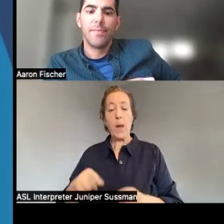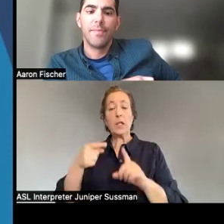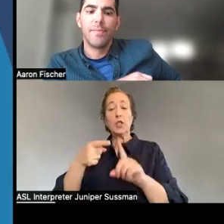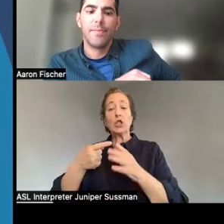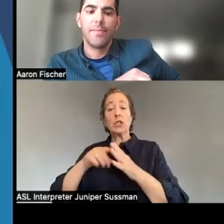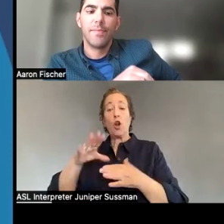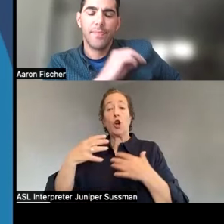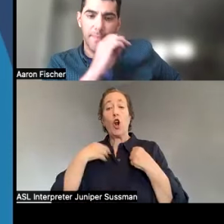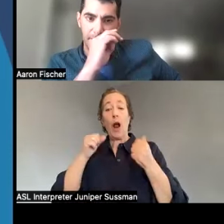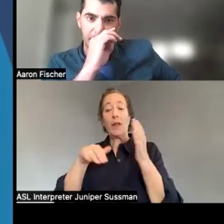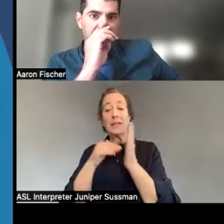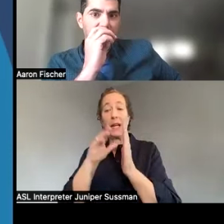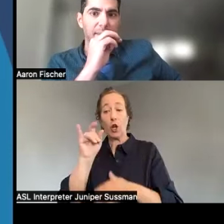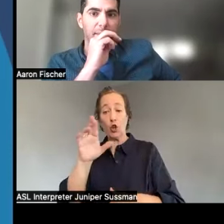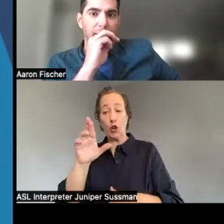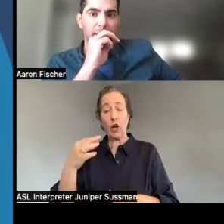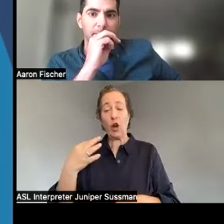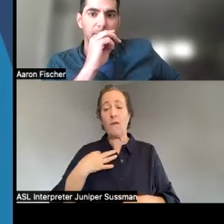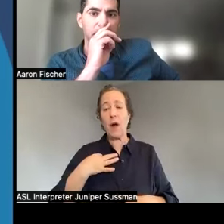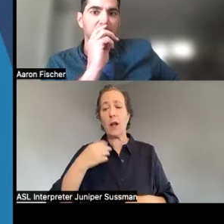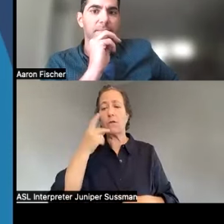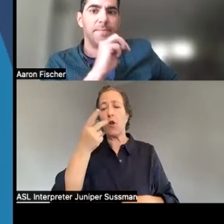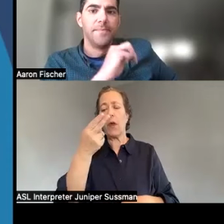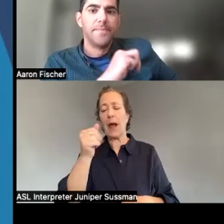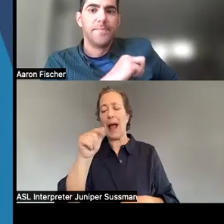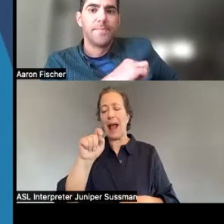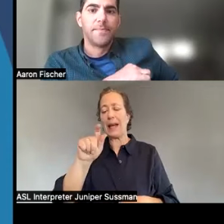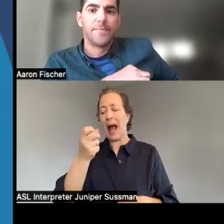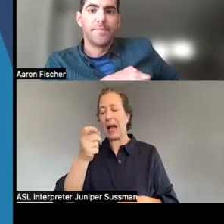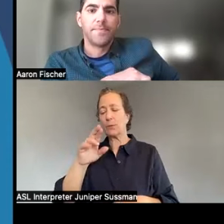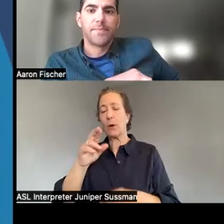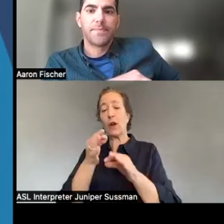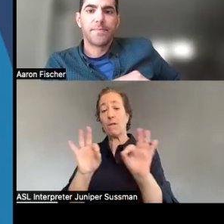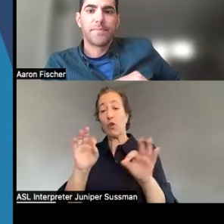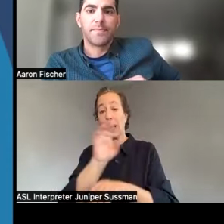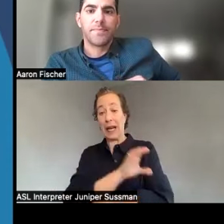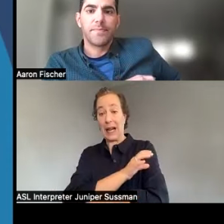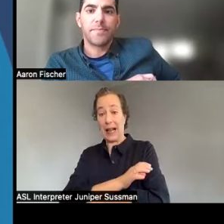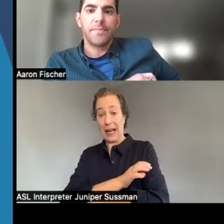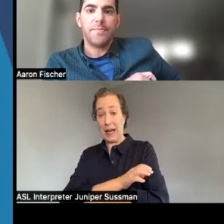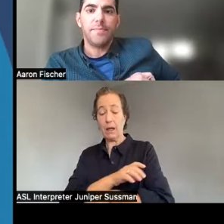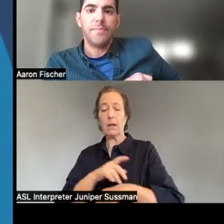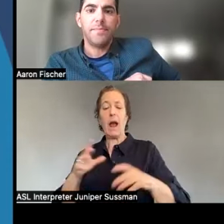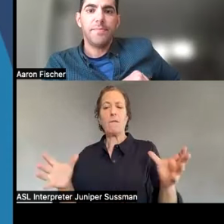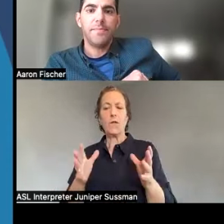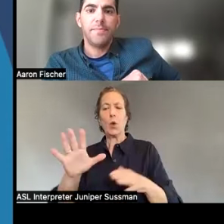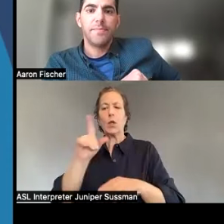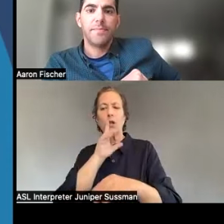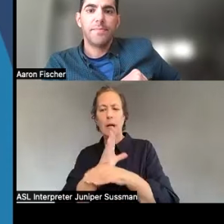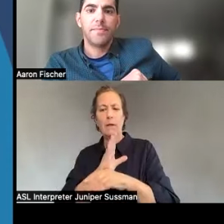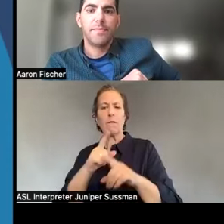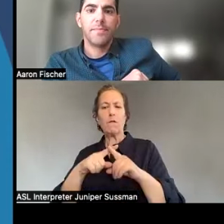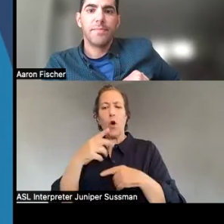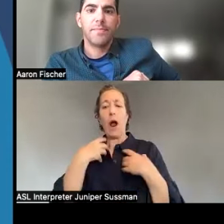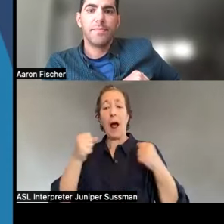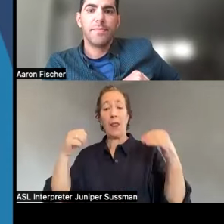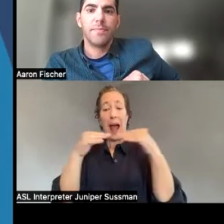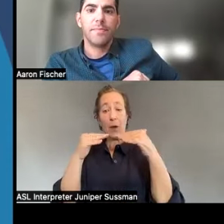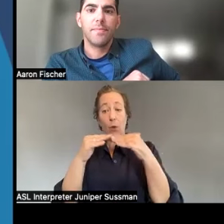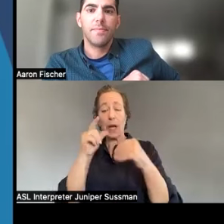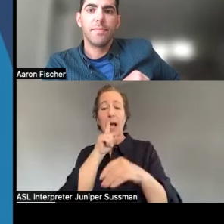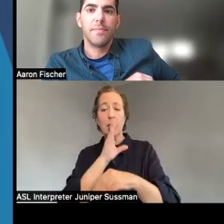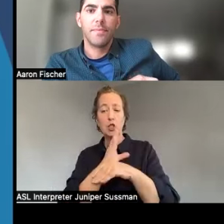career volunteering for the Haight-Ashbury Free Clinic, which fueled her dedication to health equity and assuring access to healthcare